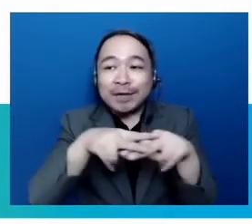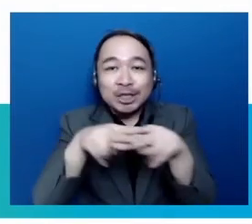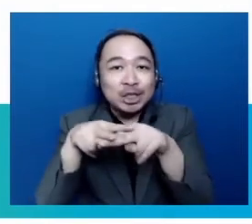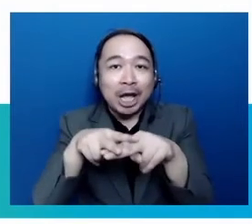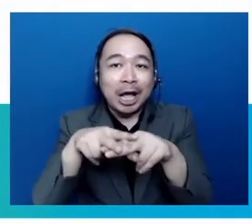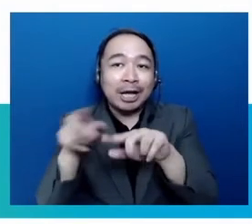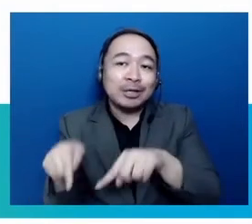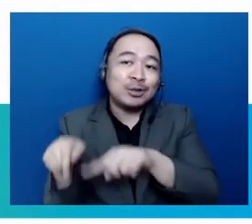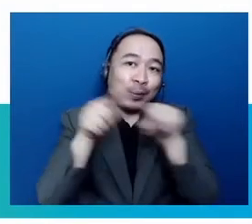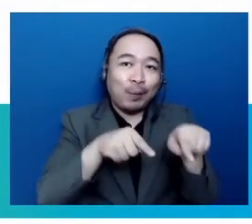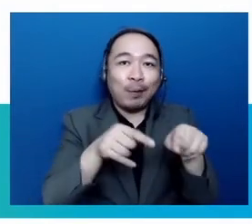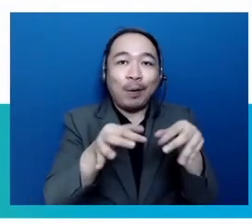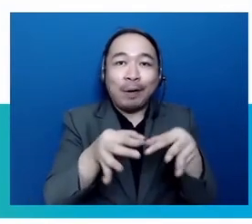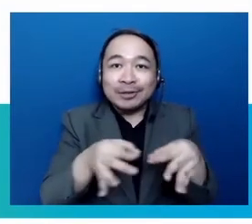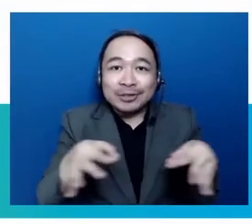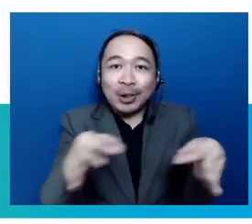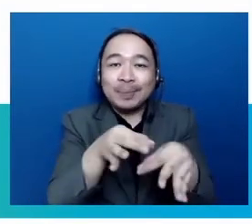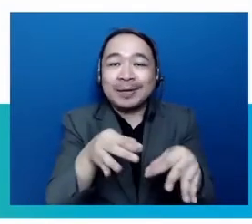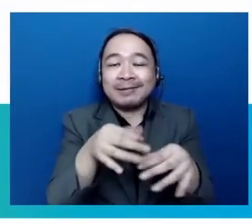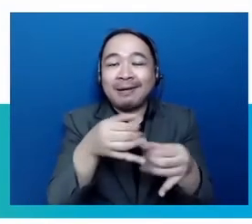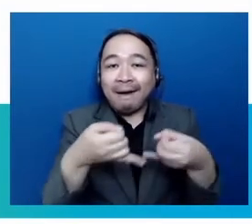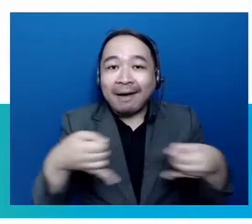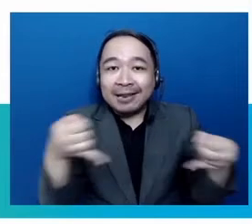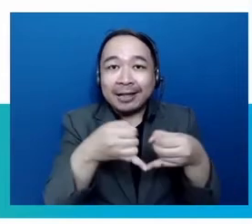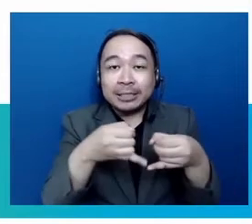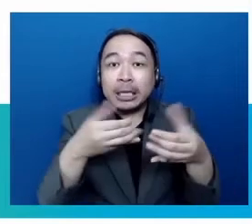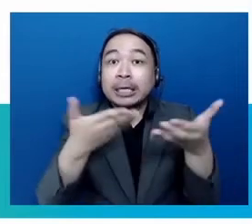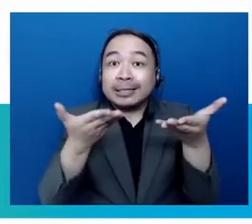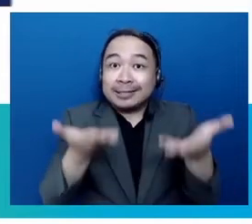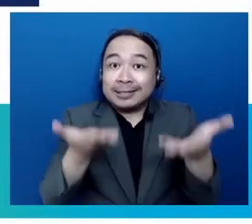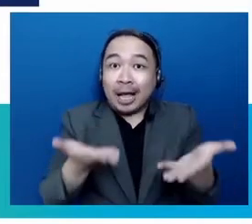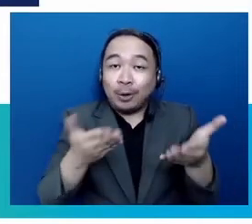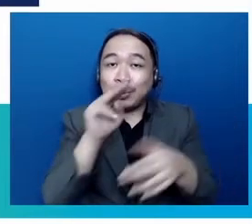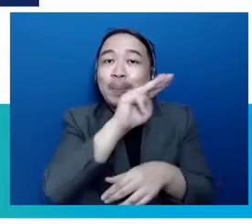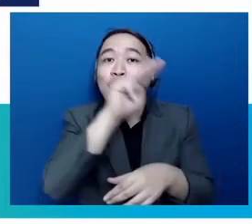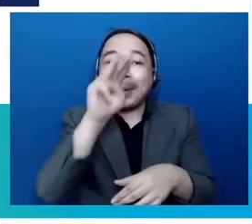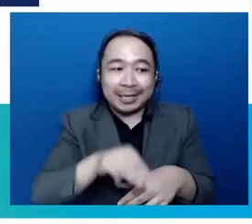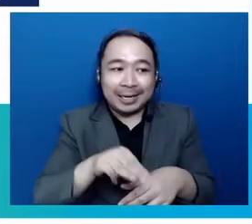hear from our fourth panelist, Anna Opoza, Executive